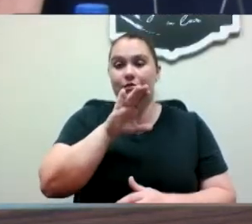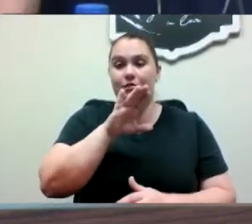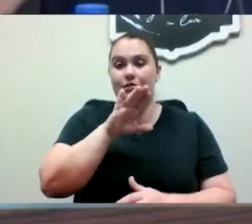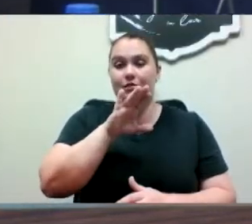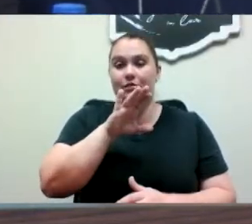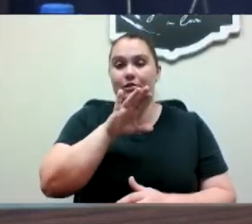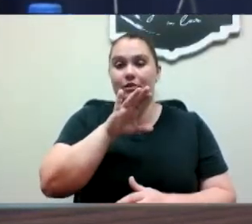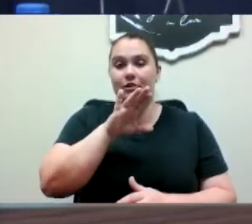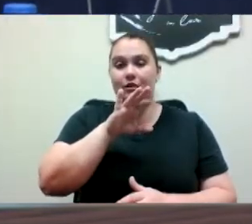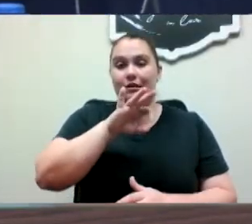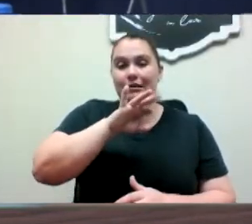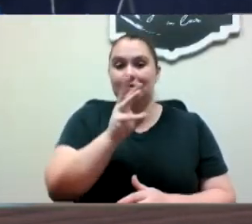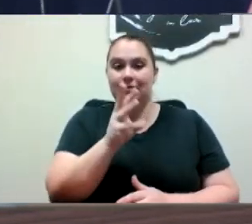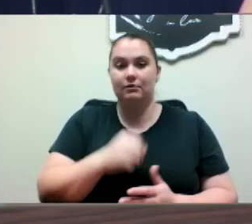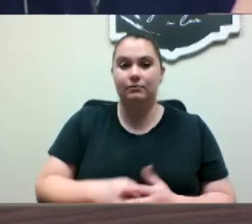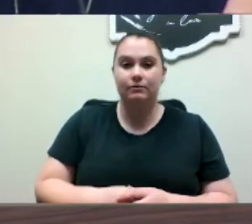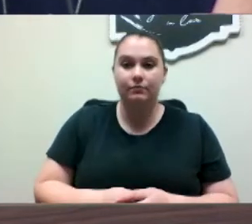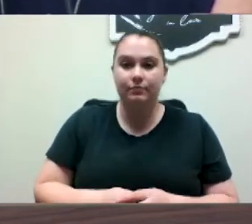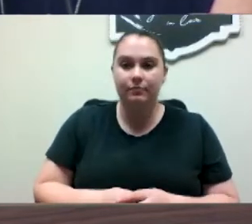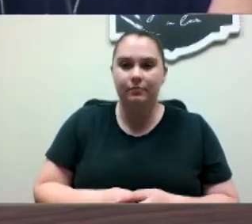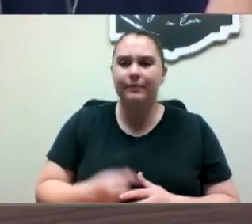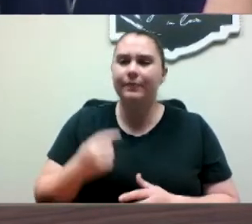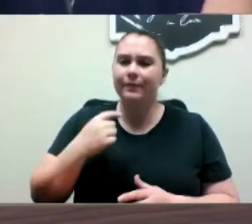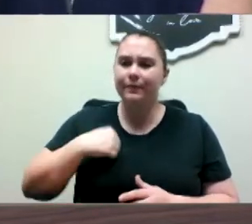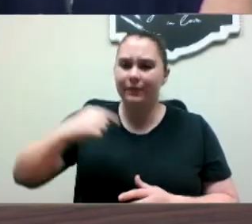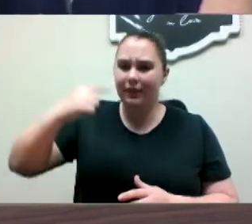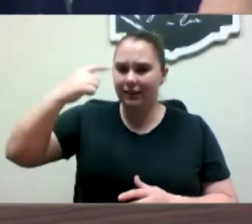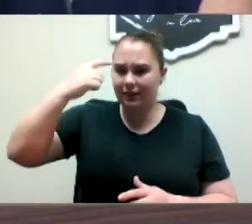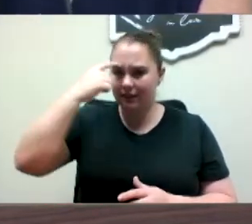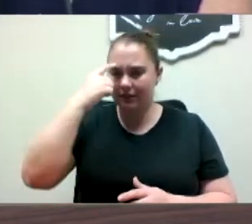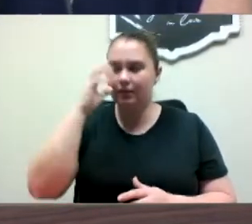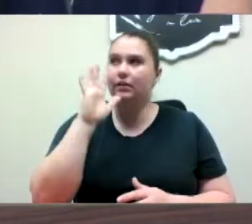Well, I think, okay.